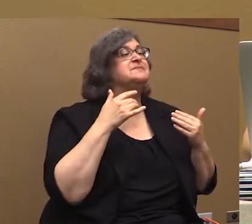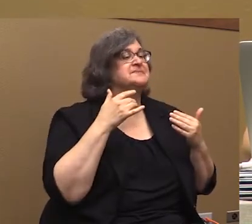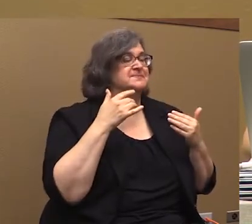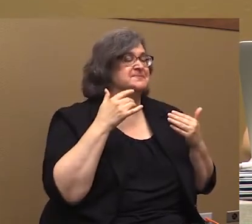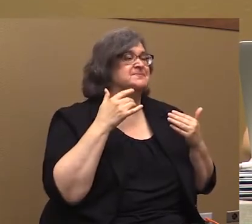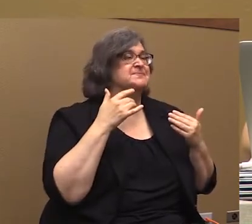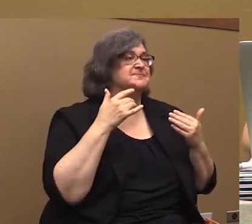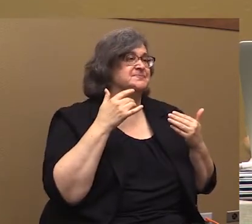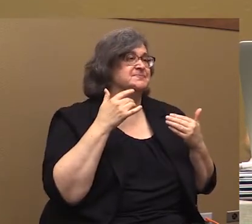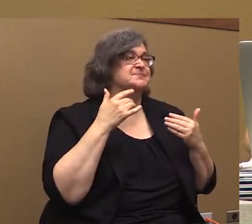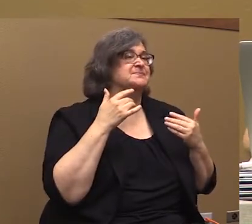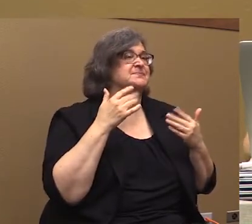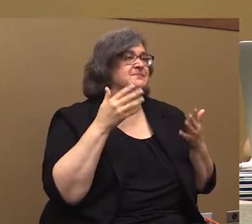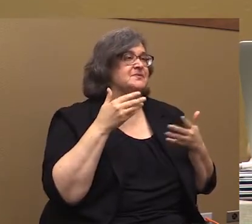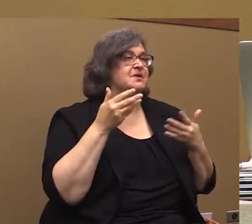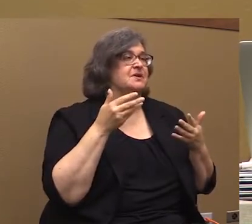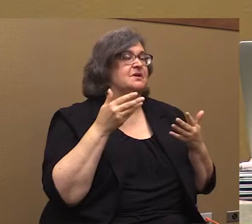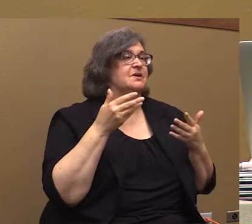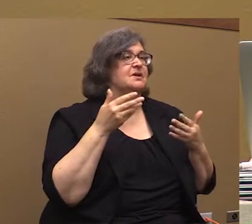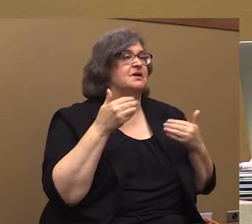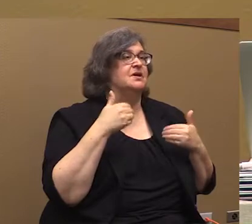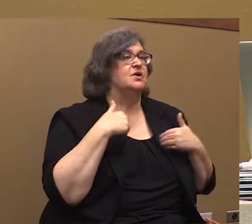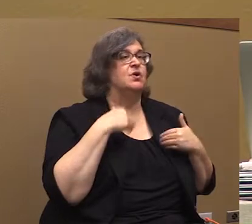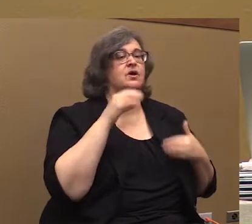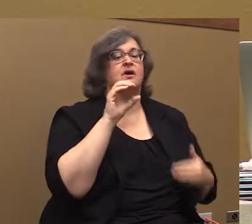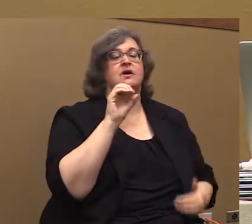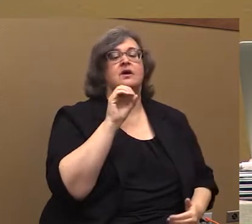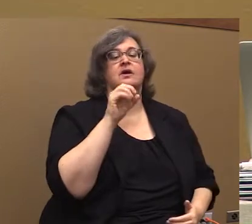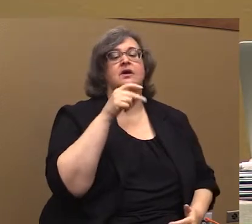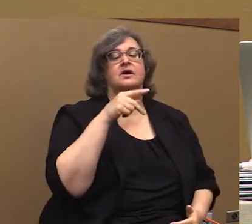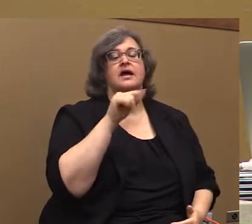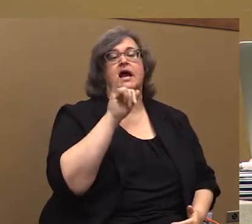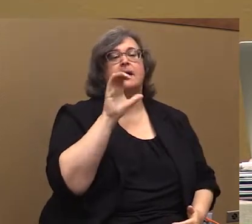was another study that kids that had